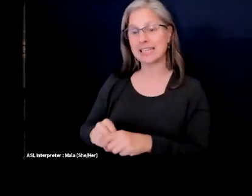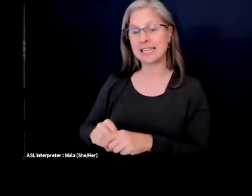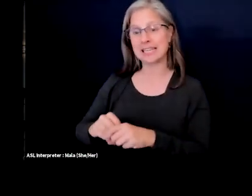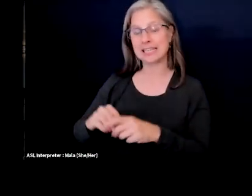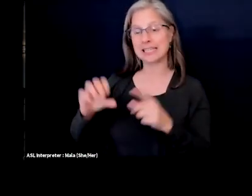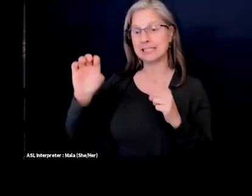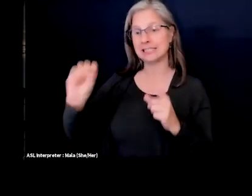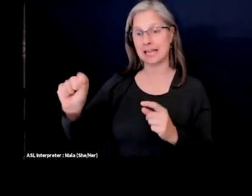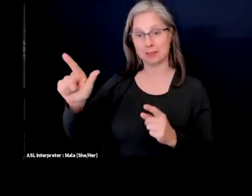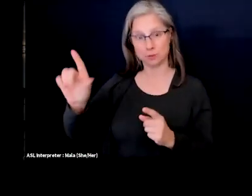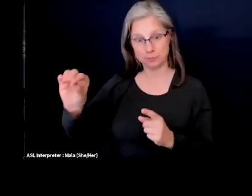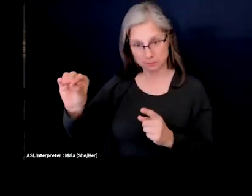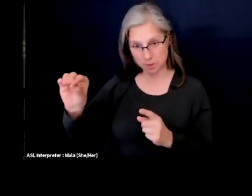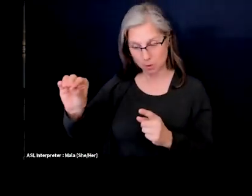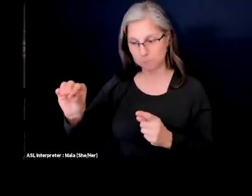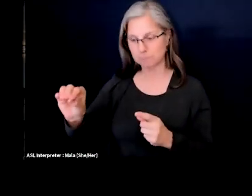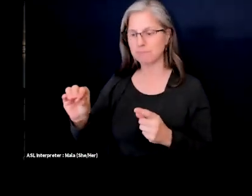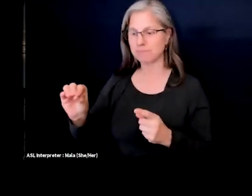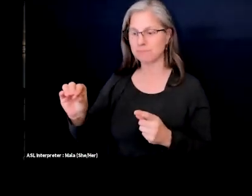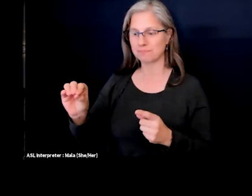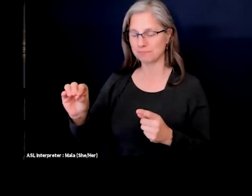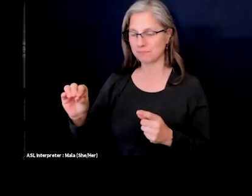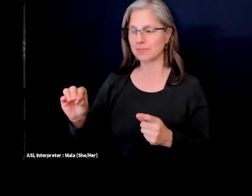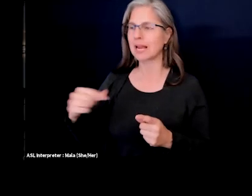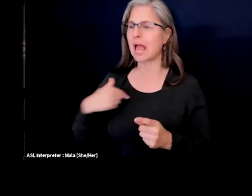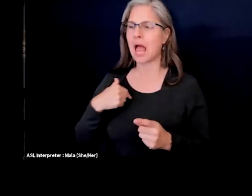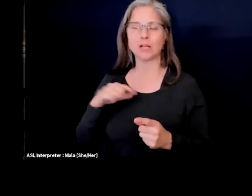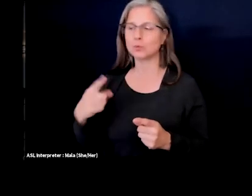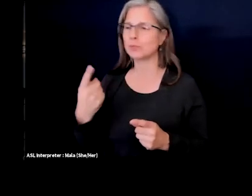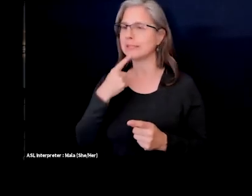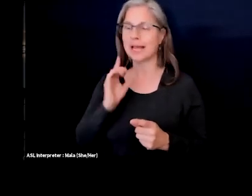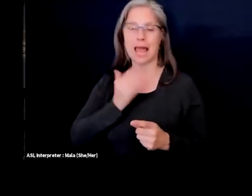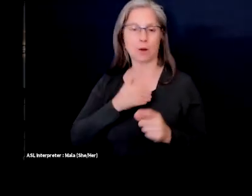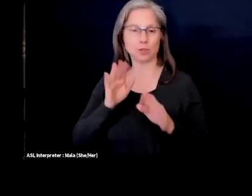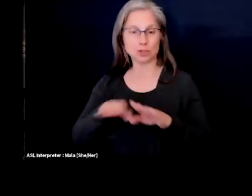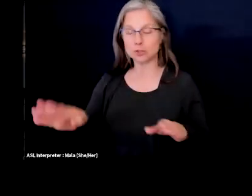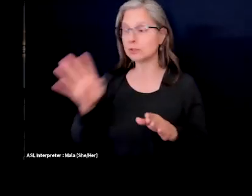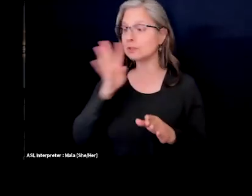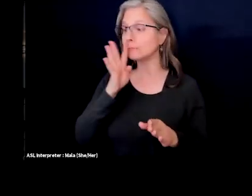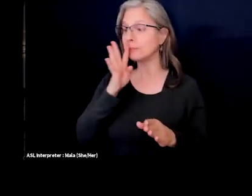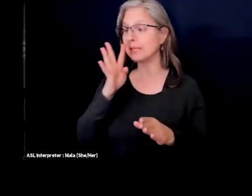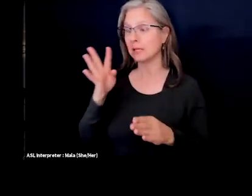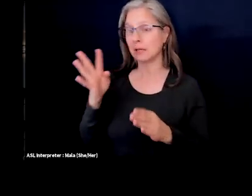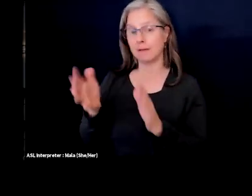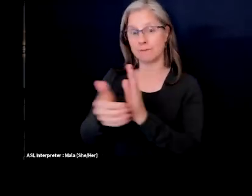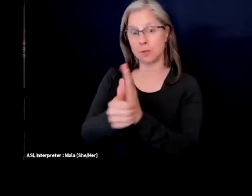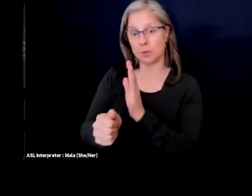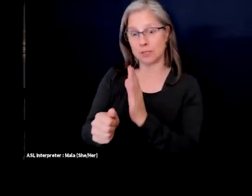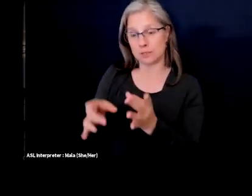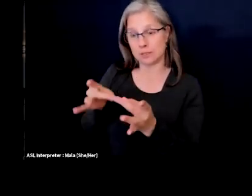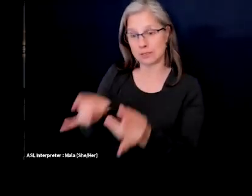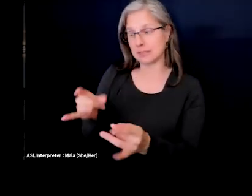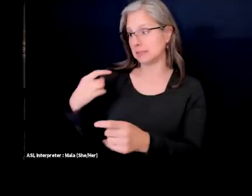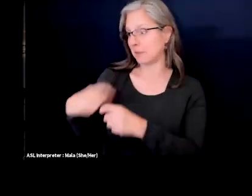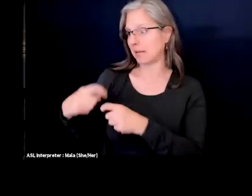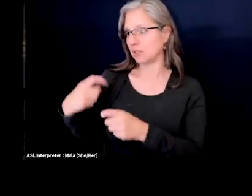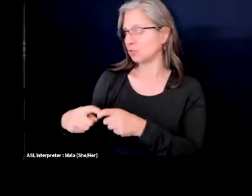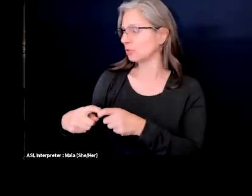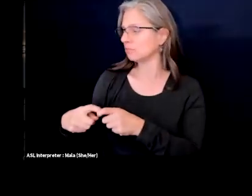Obispo. And I just want to say that our children that speak fluently Spanish at home don't need to